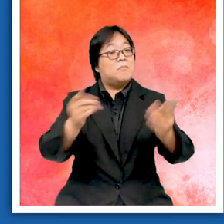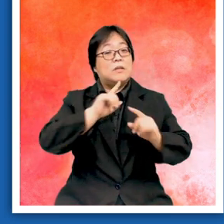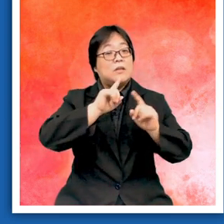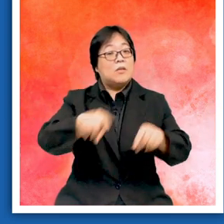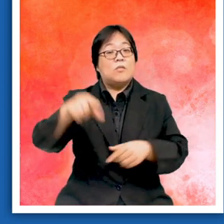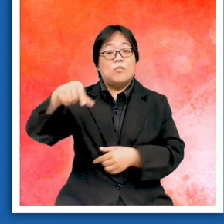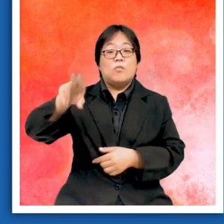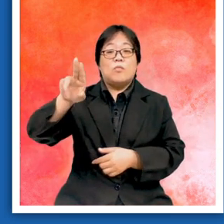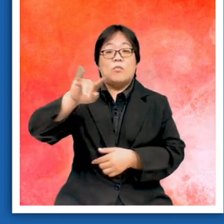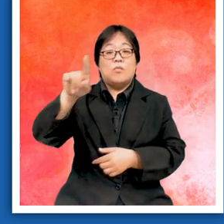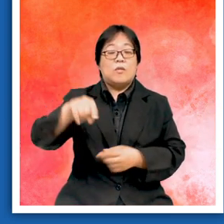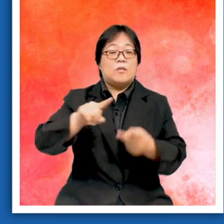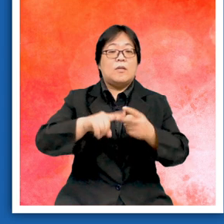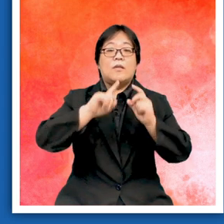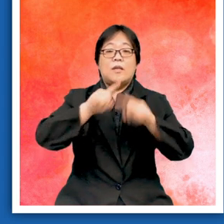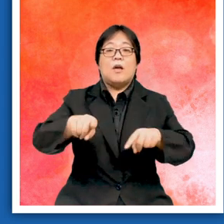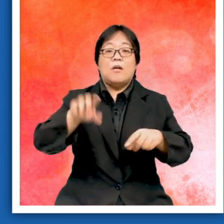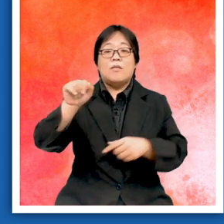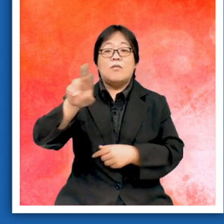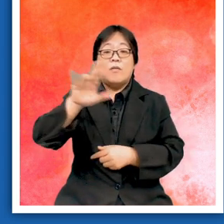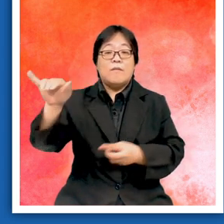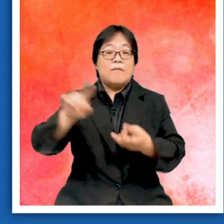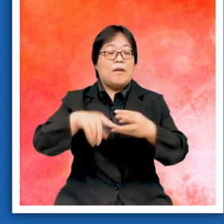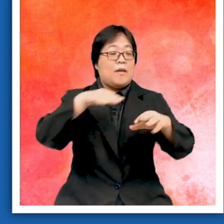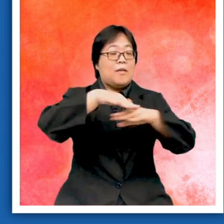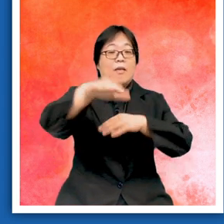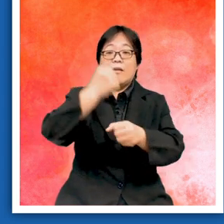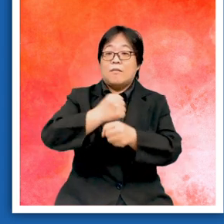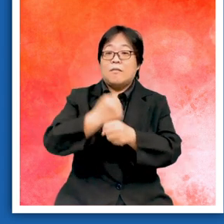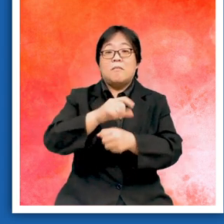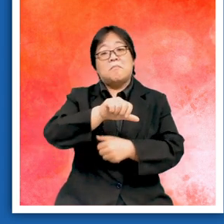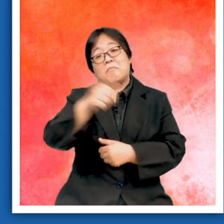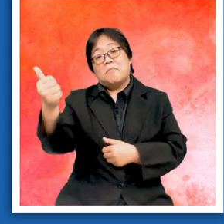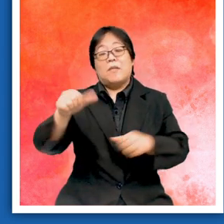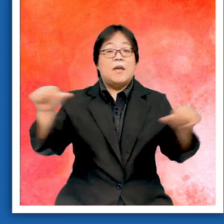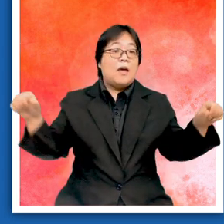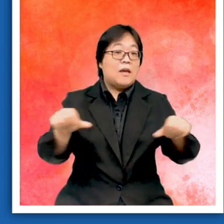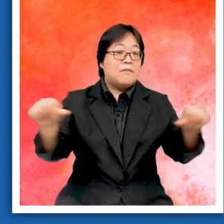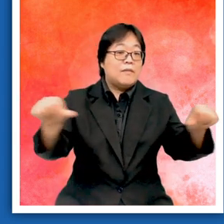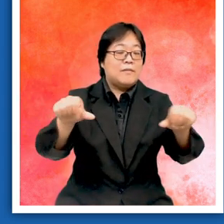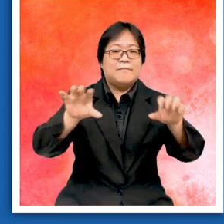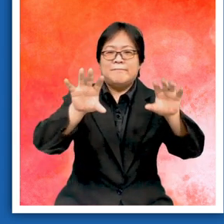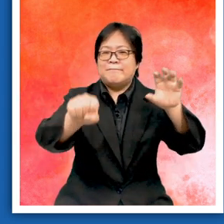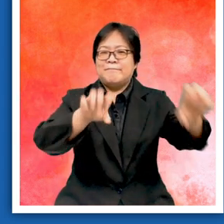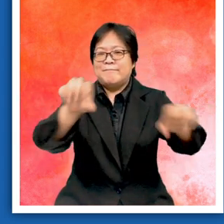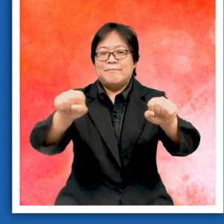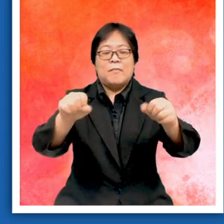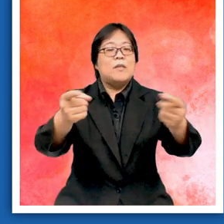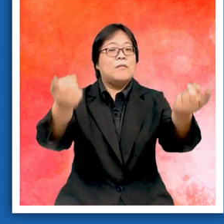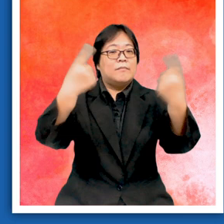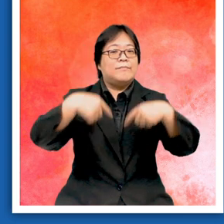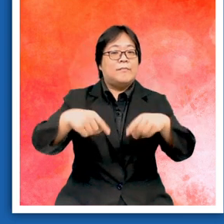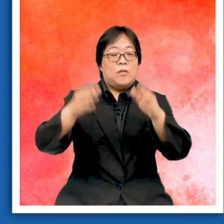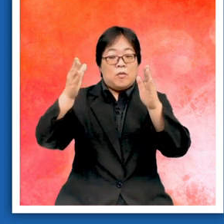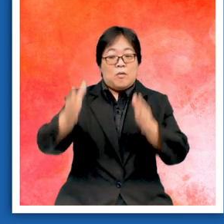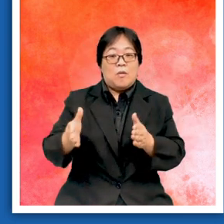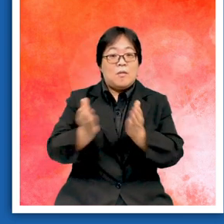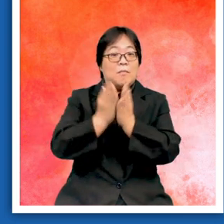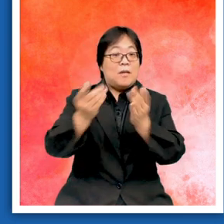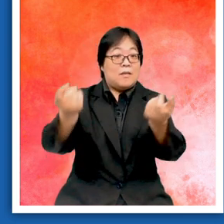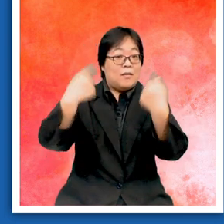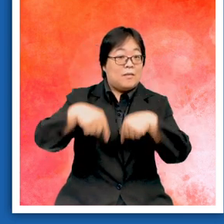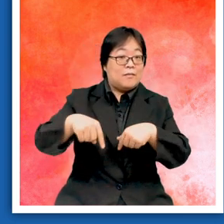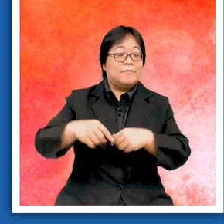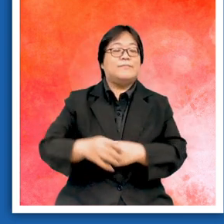as answering quizzes, responding to surveys, submission of work, or other activities that can capture and record